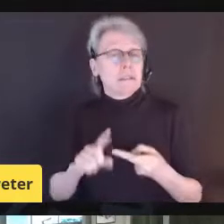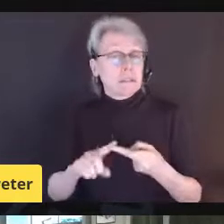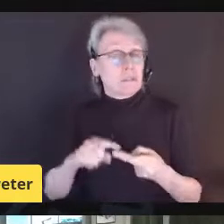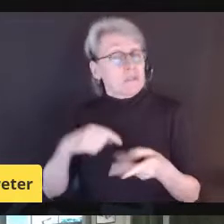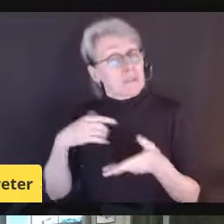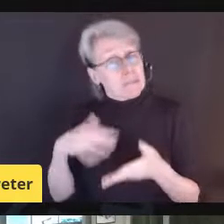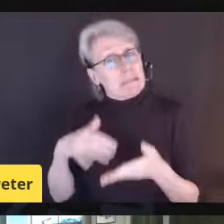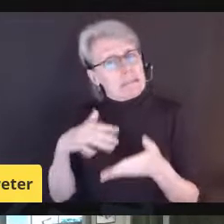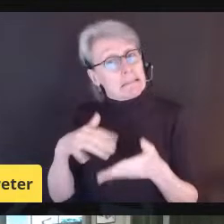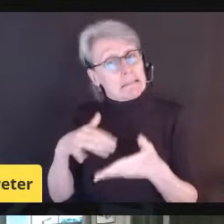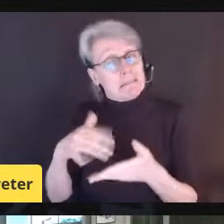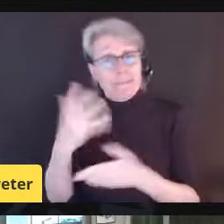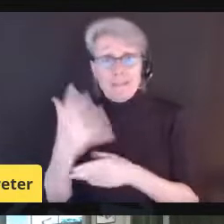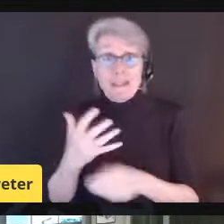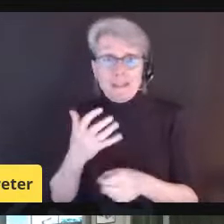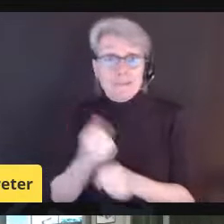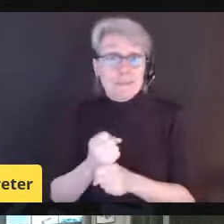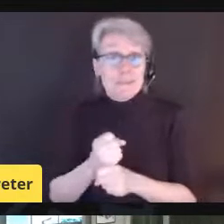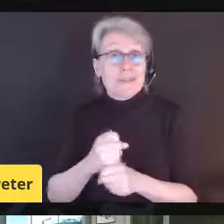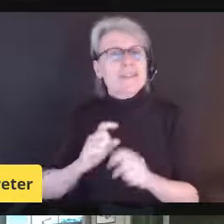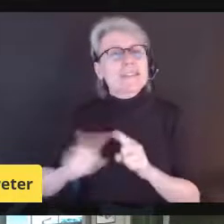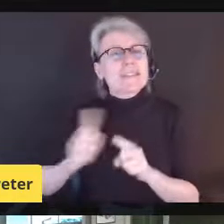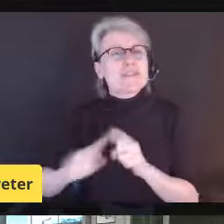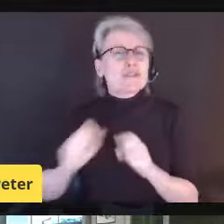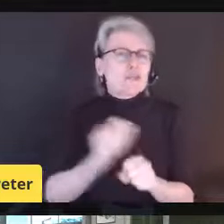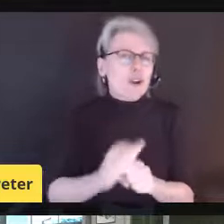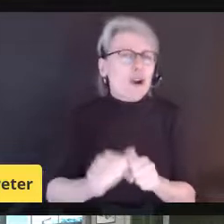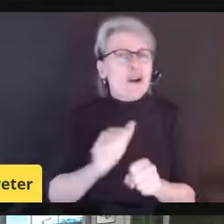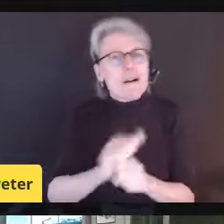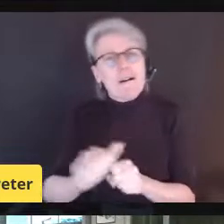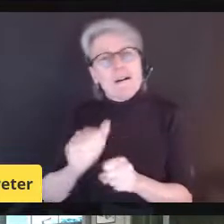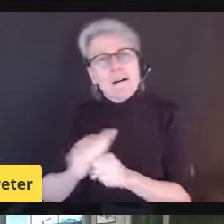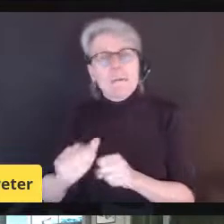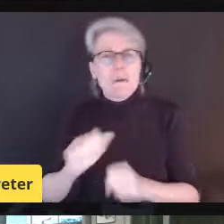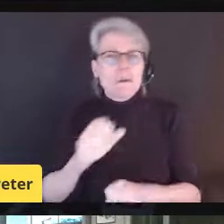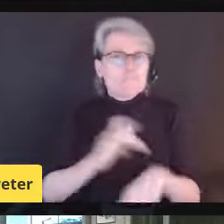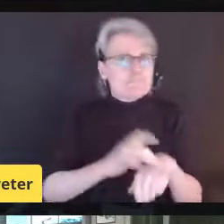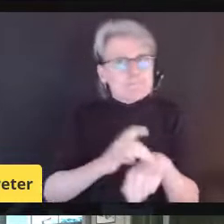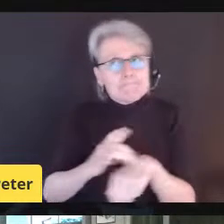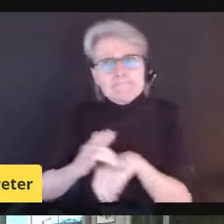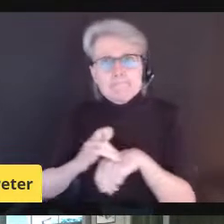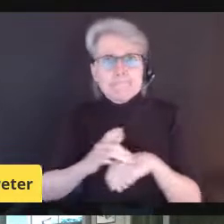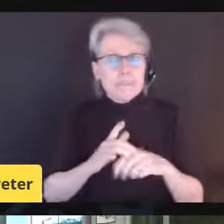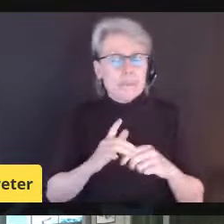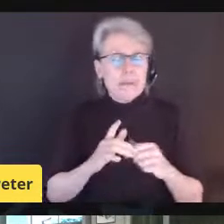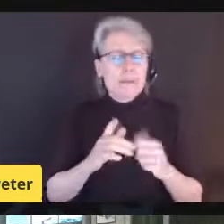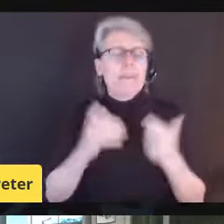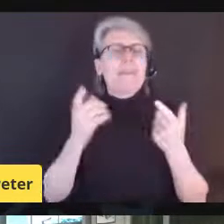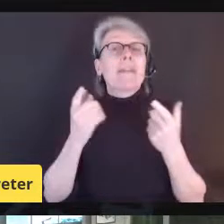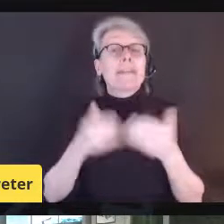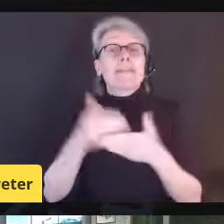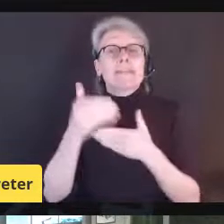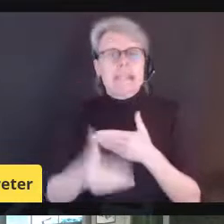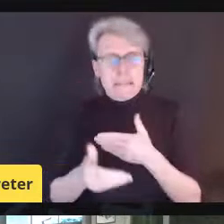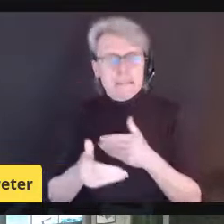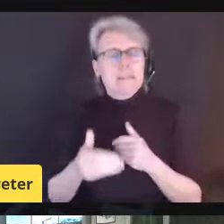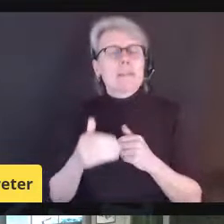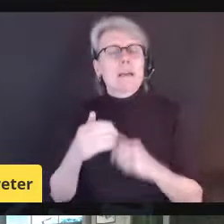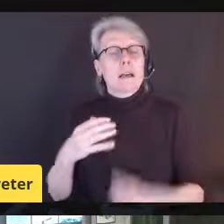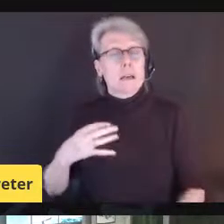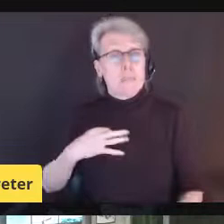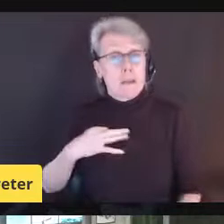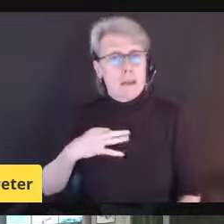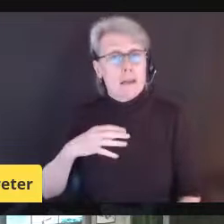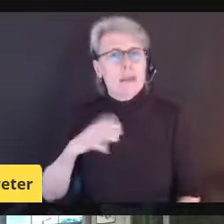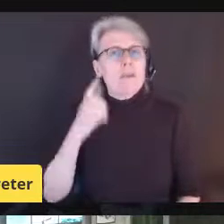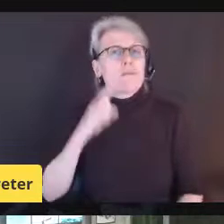5 years doing various different archaeology jobs, just trying to learn everything that I could. And then I had the opportunity to apply it